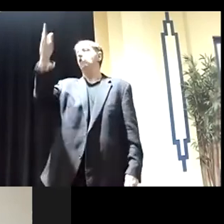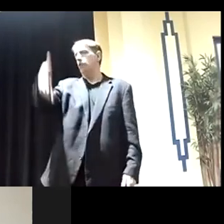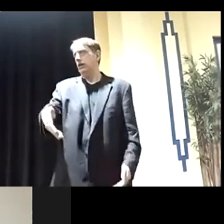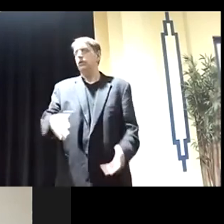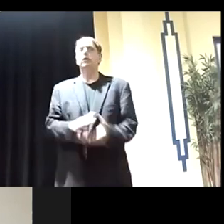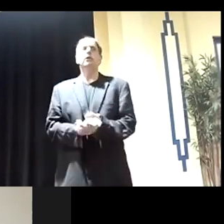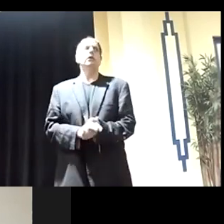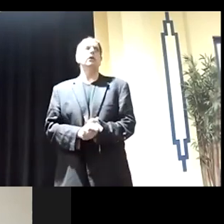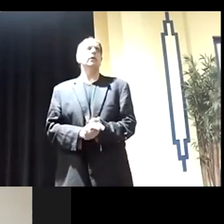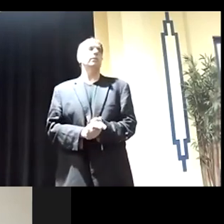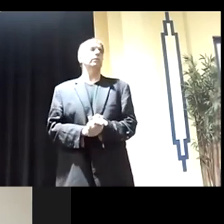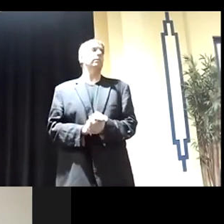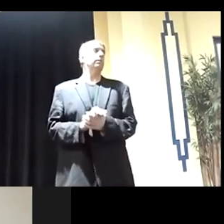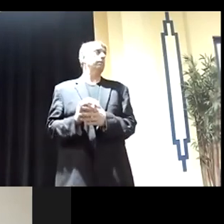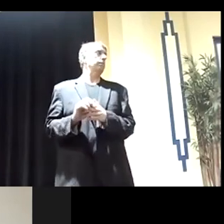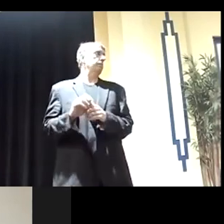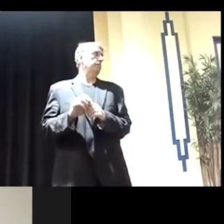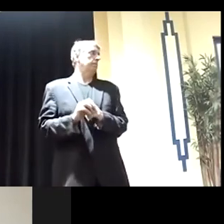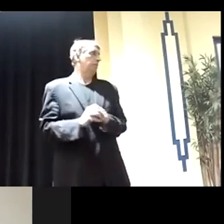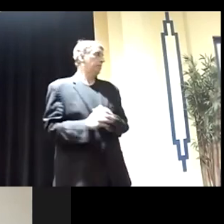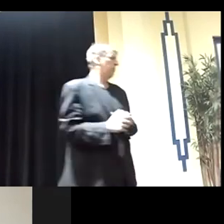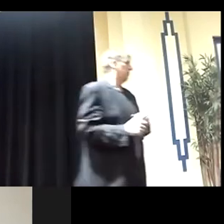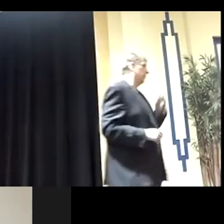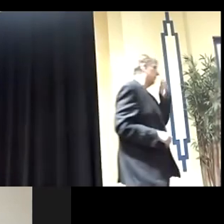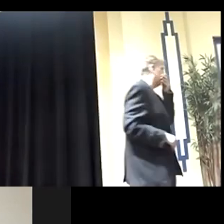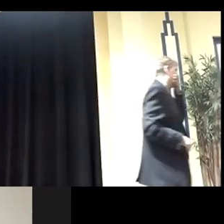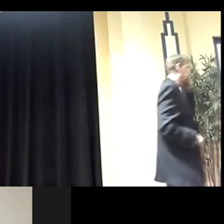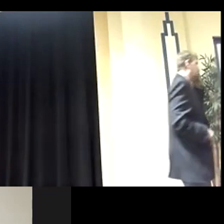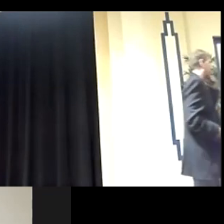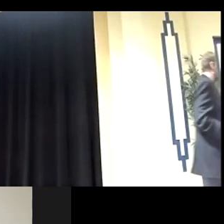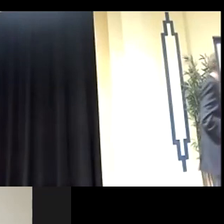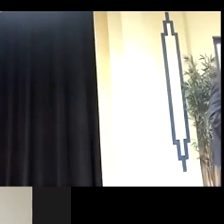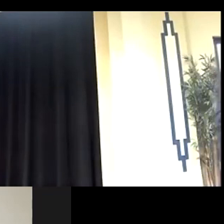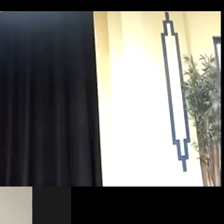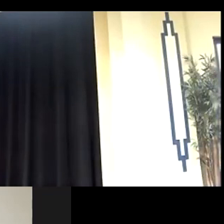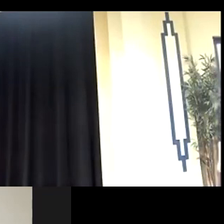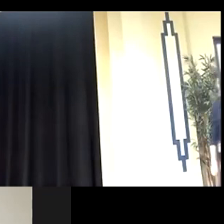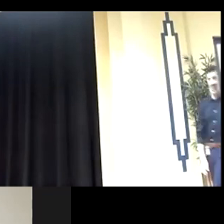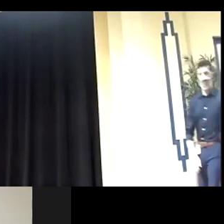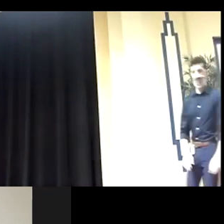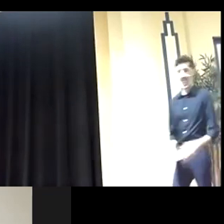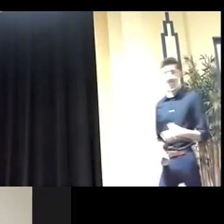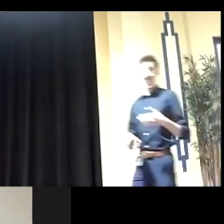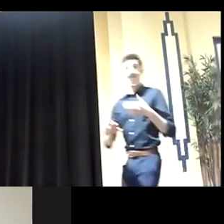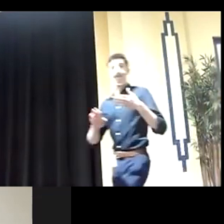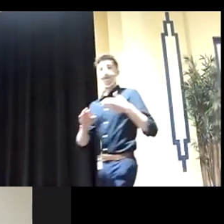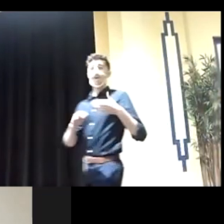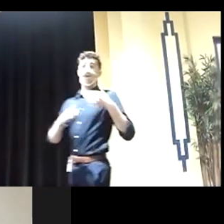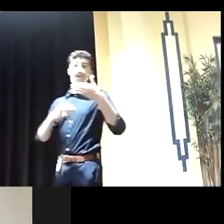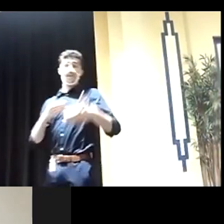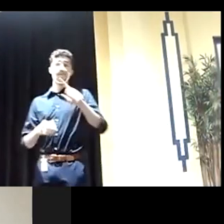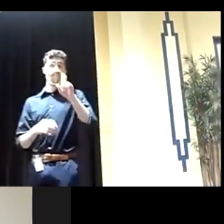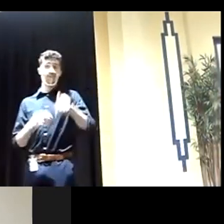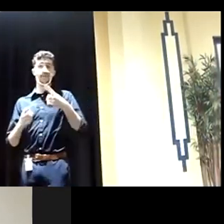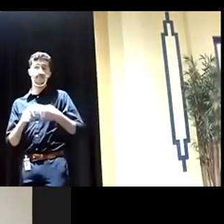Our next question is about nuclear power and nuclear arms. Mr. Gerhart, this is the first one.